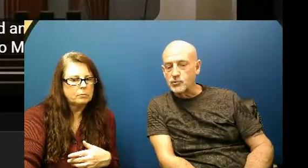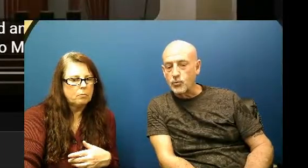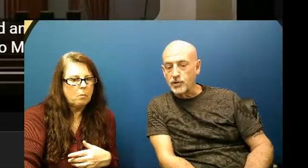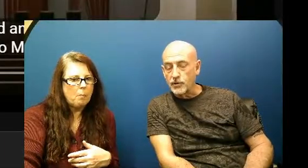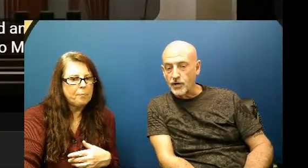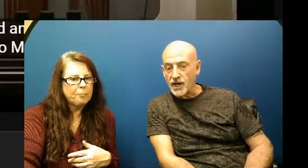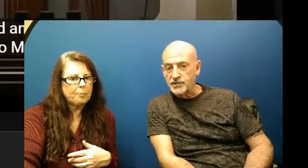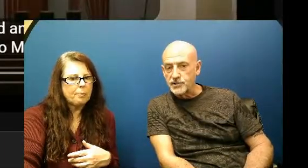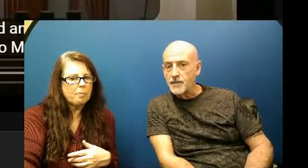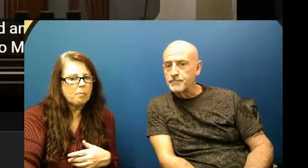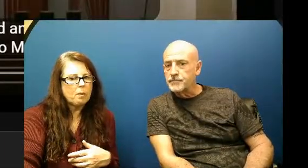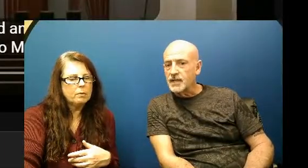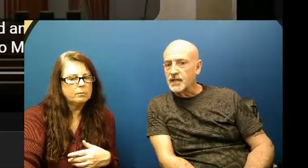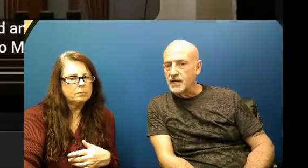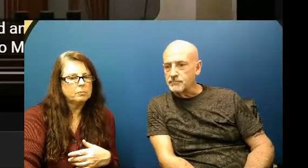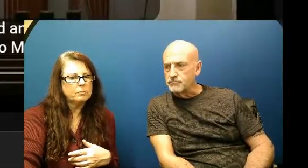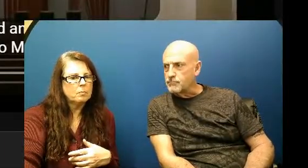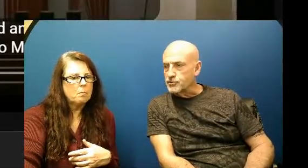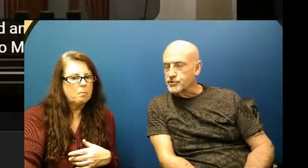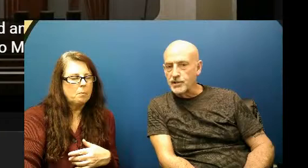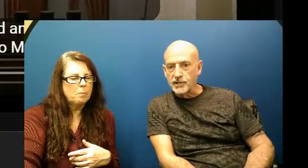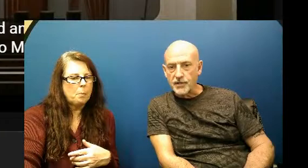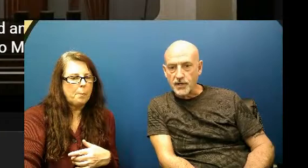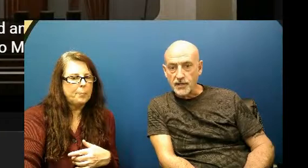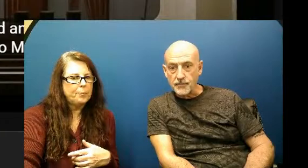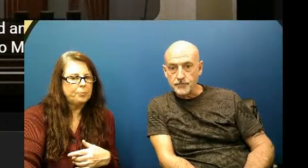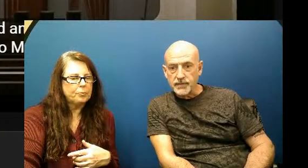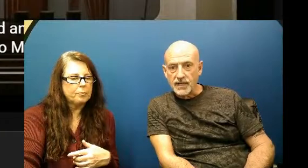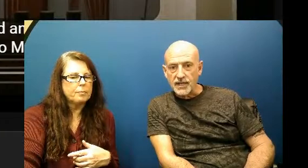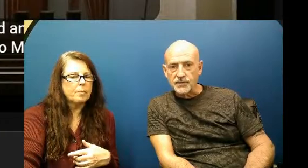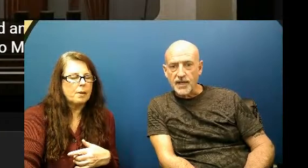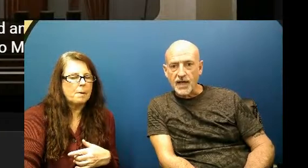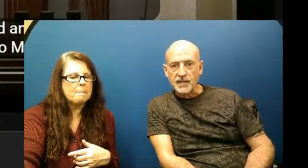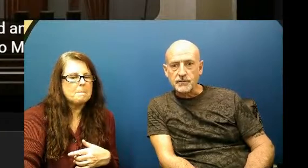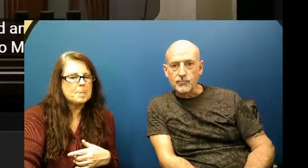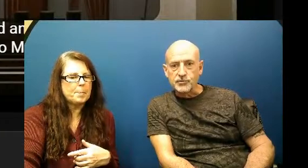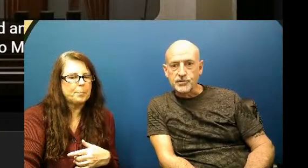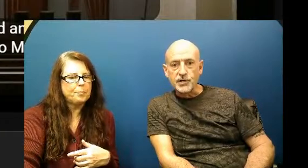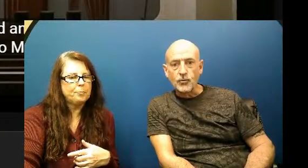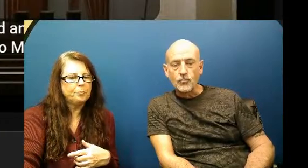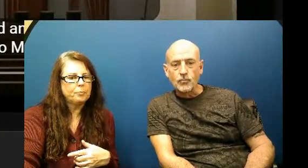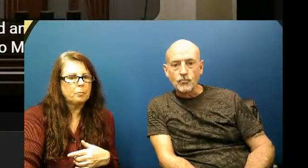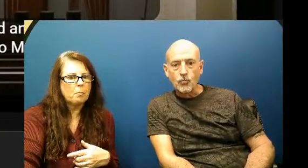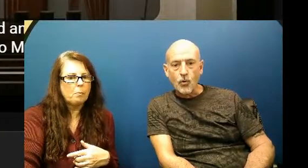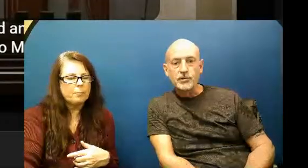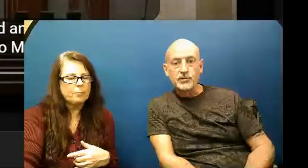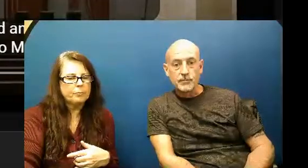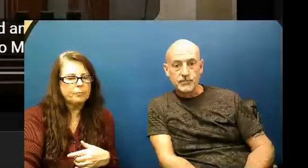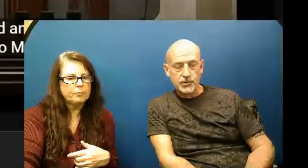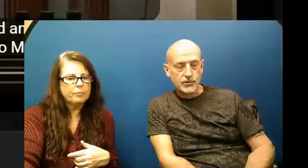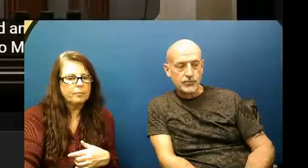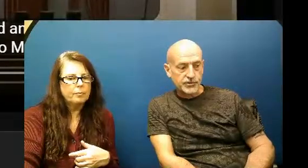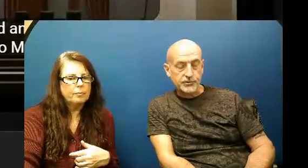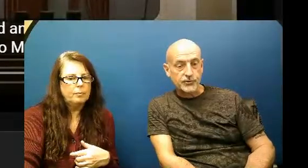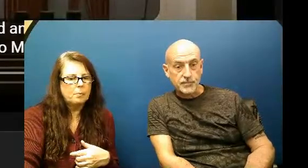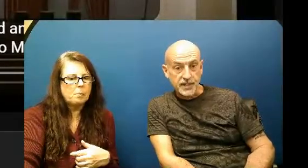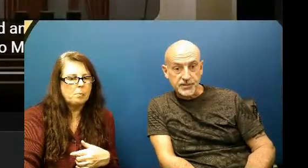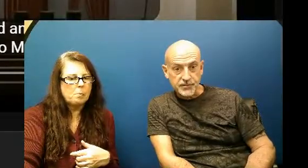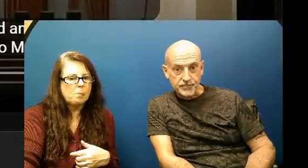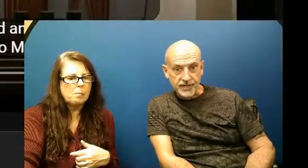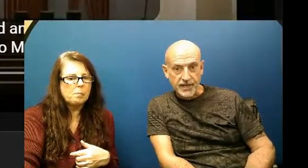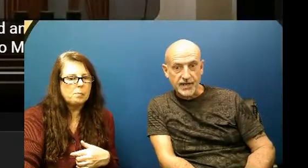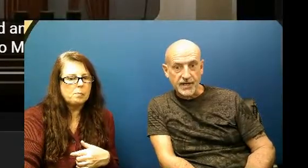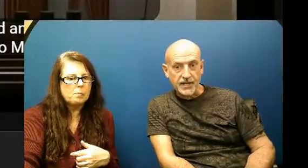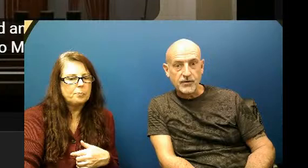to Twitter or X in Brazil, I think, and that Brazil wanted them to censor